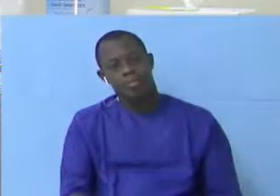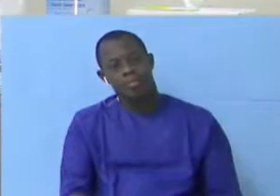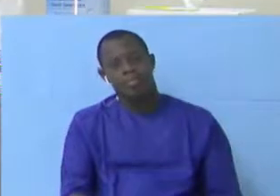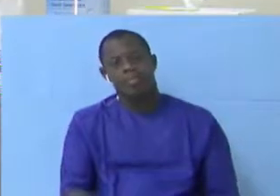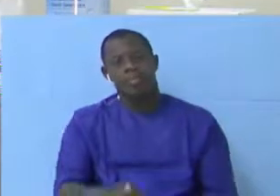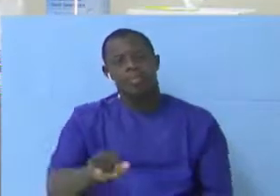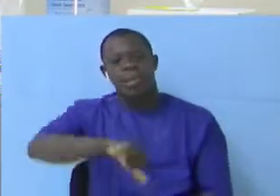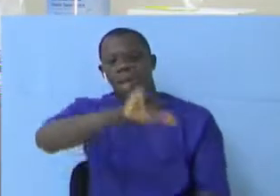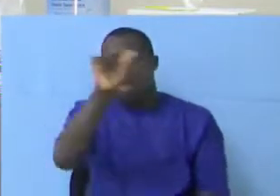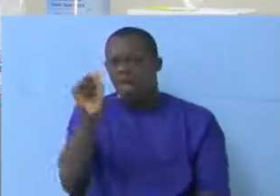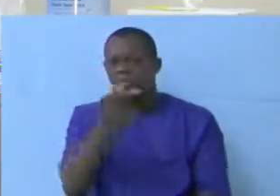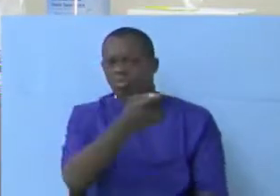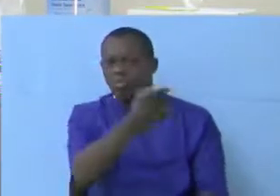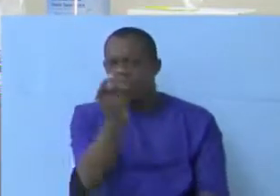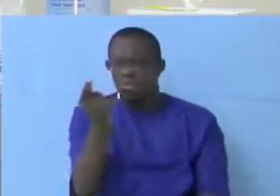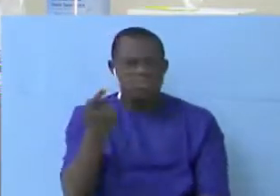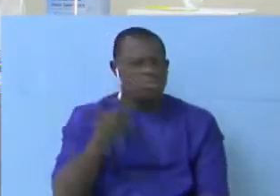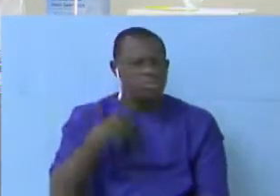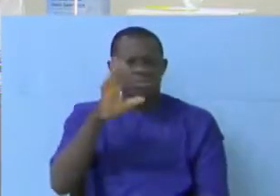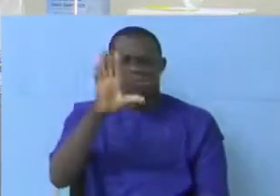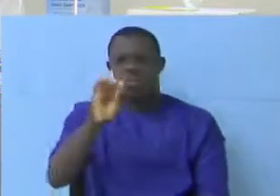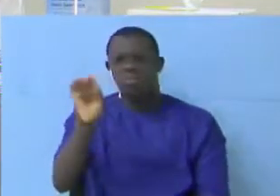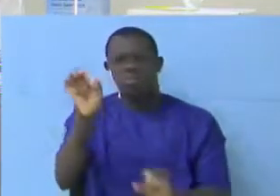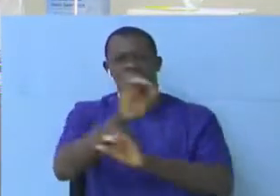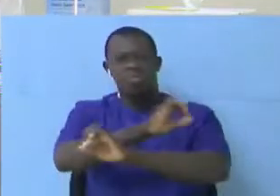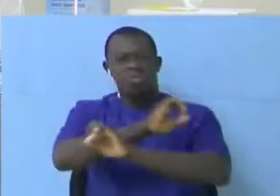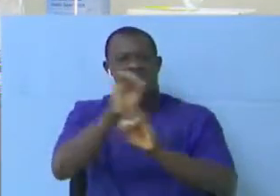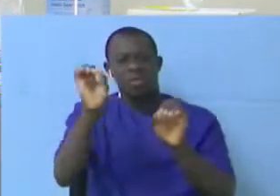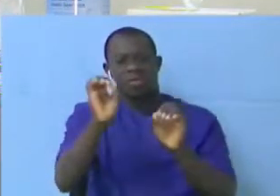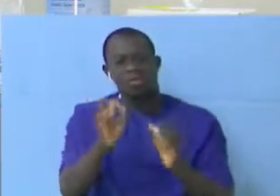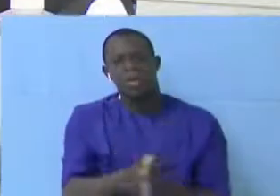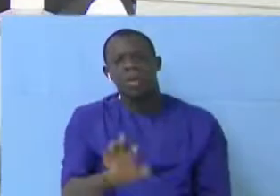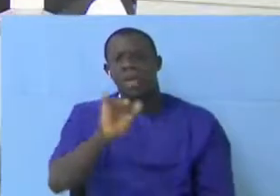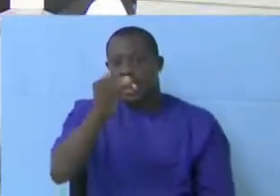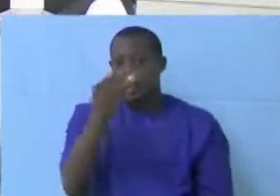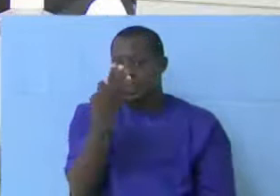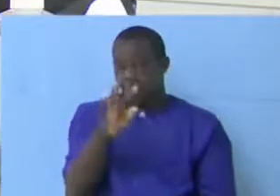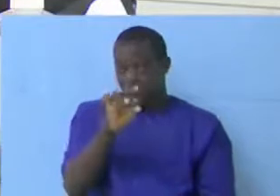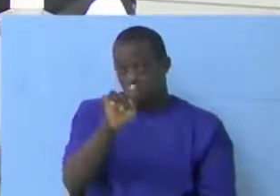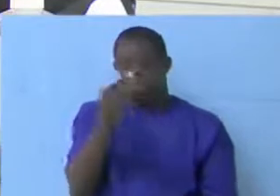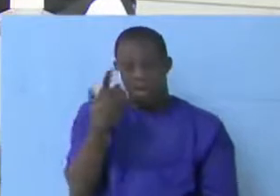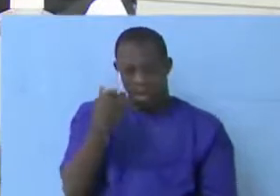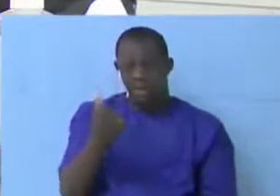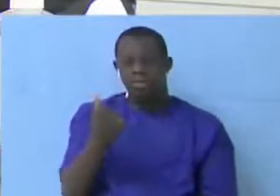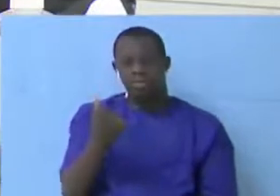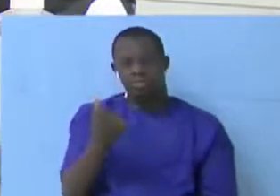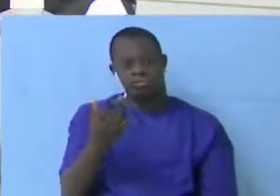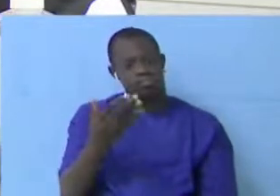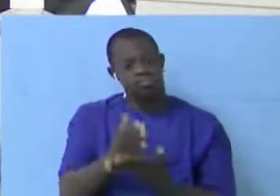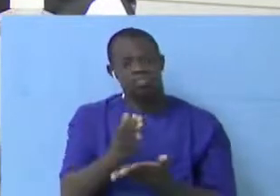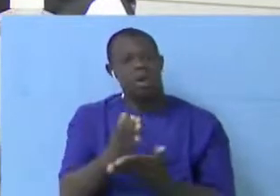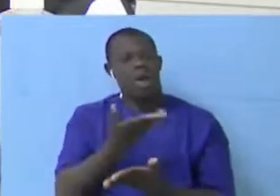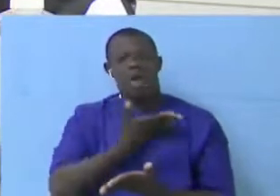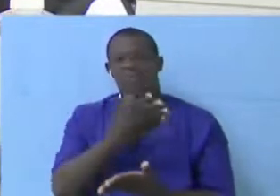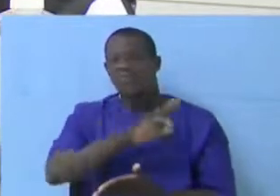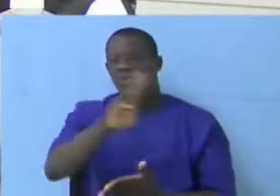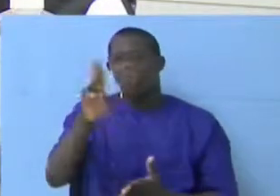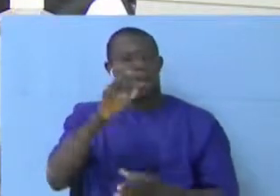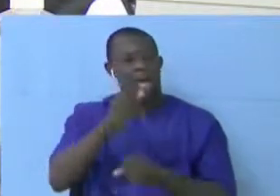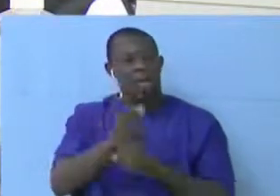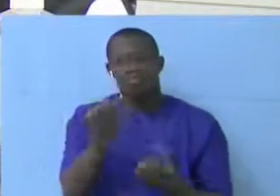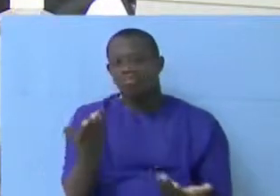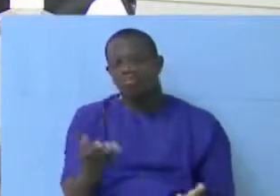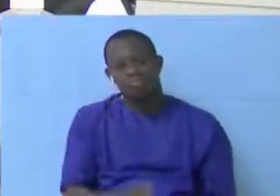And you guys did nothing. And atol alman fenke. Yes, if you like, helpless. Helplessly, yes.